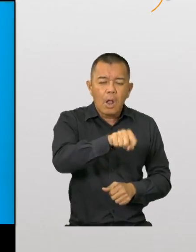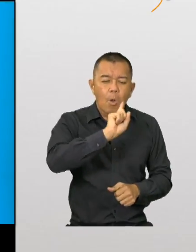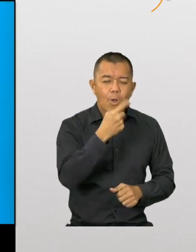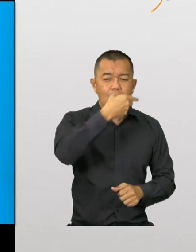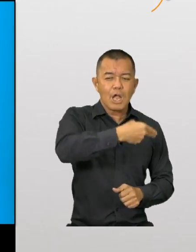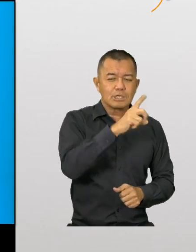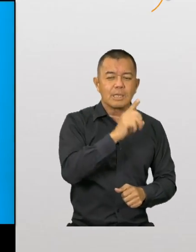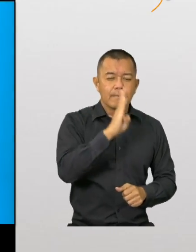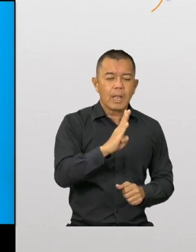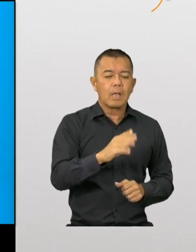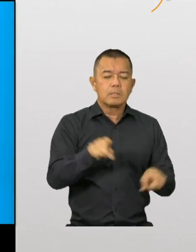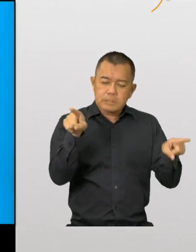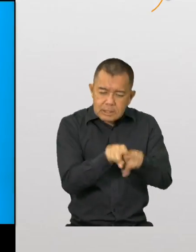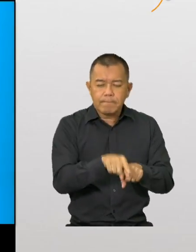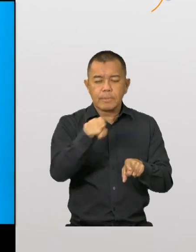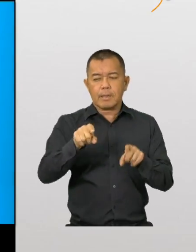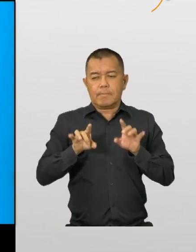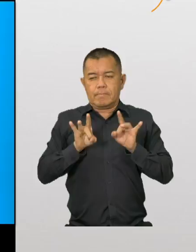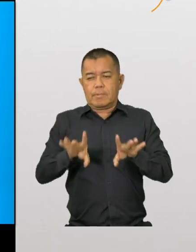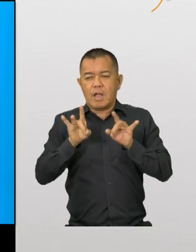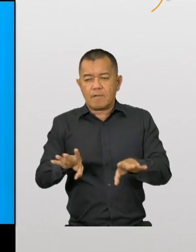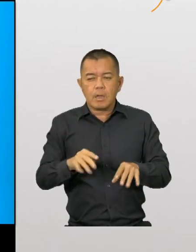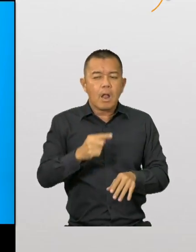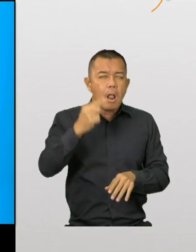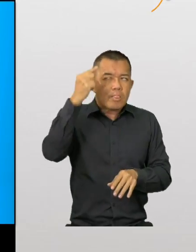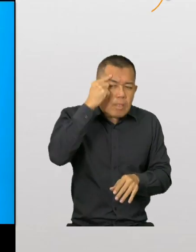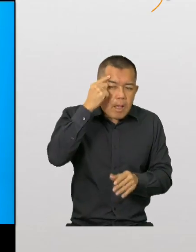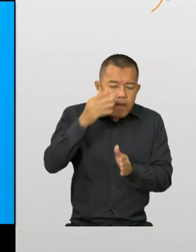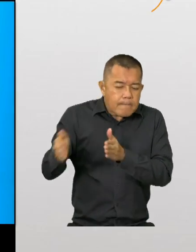only sells land on 99-year leases.